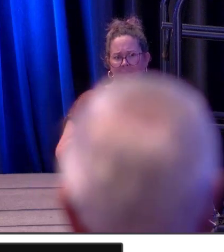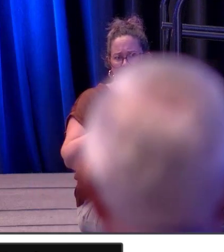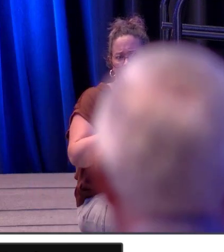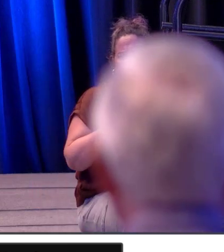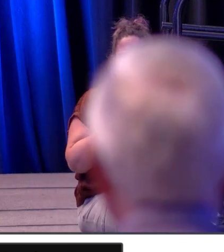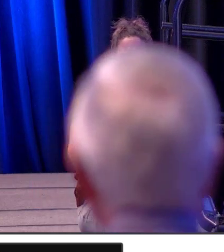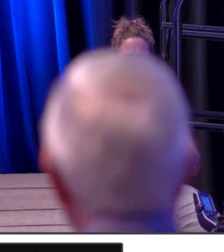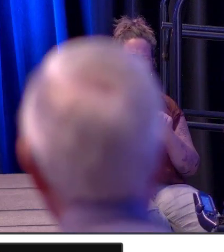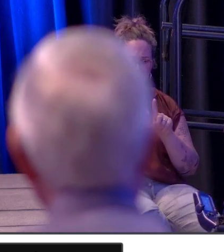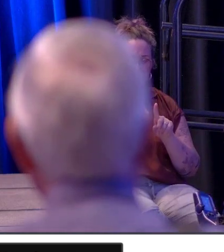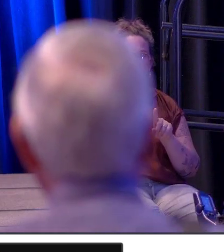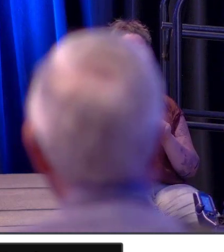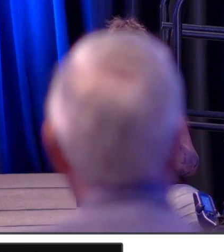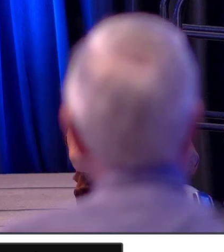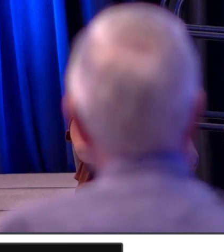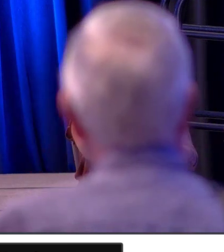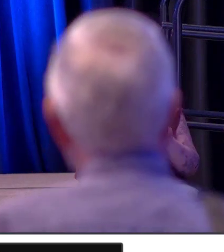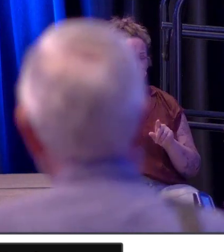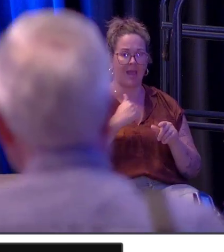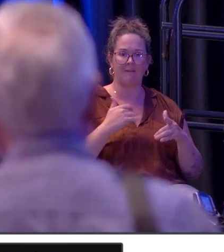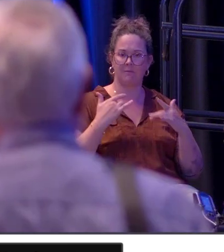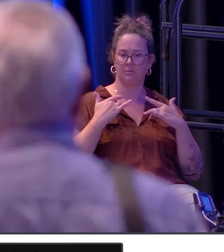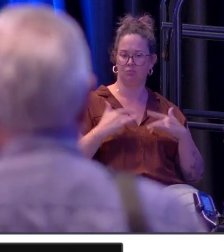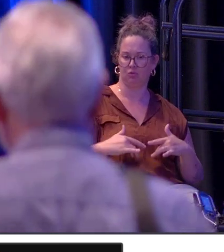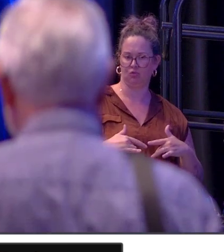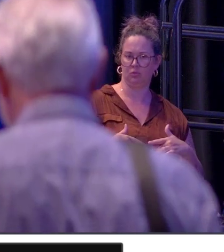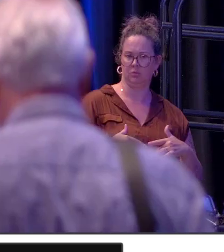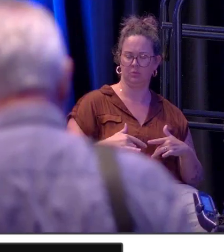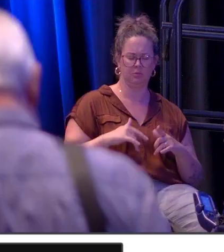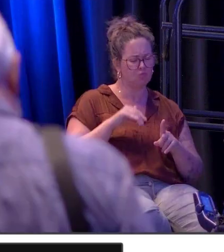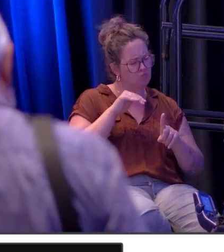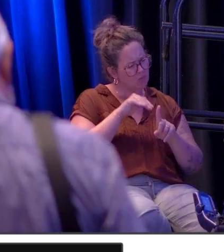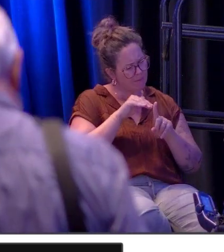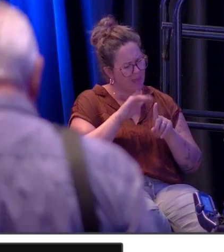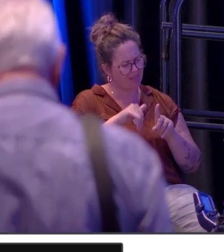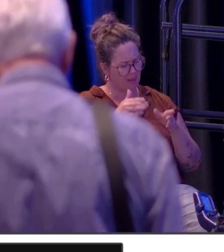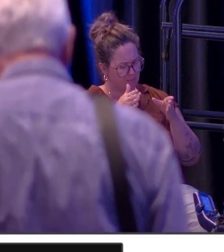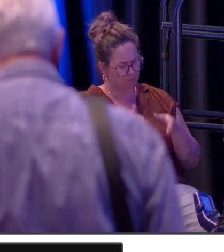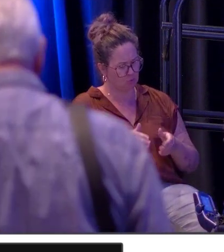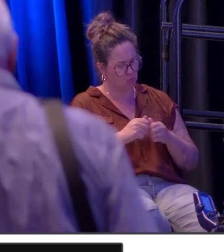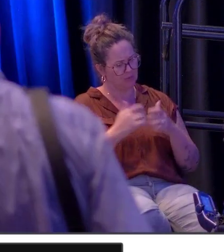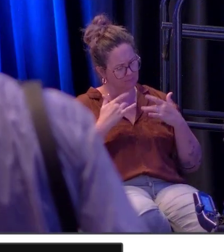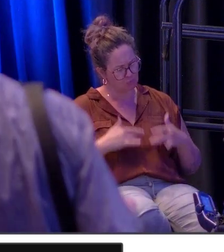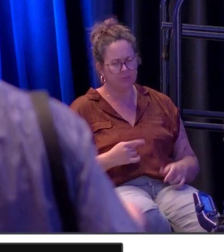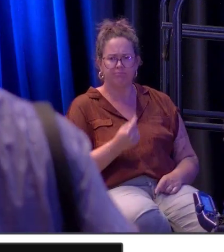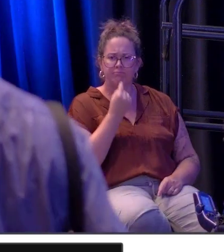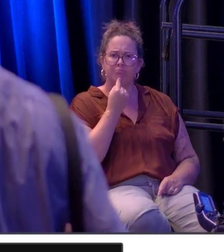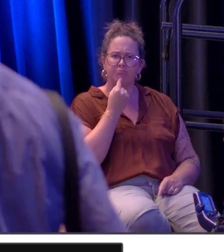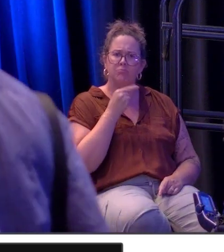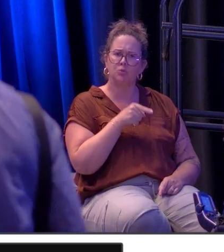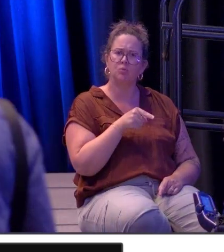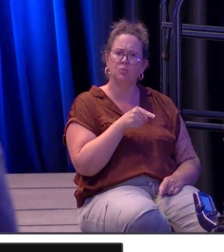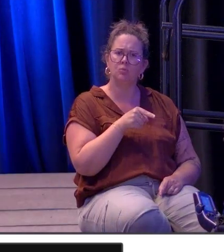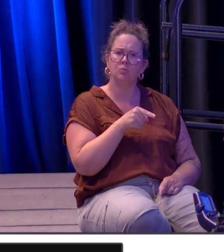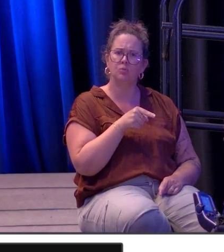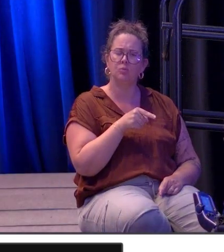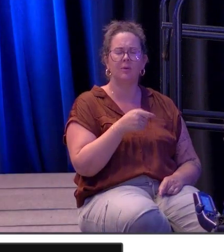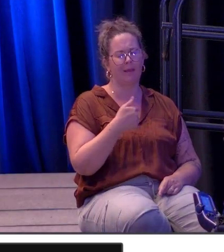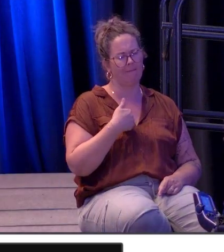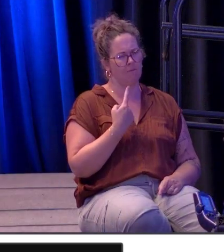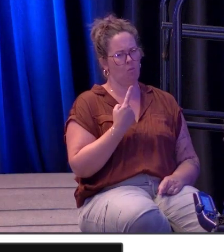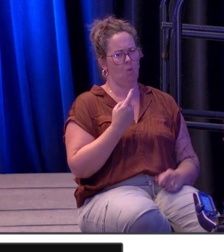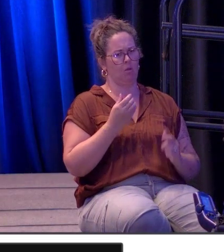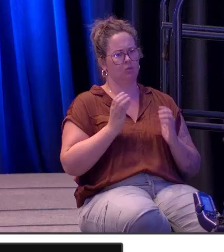Also, for people with depression, just reminding them how much, we miss seeing them. We have a consumer